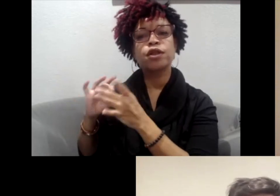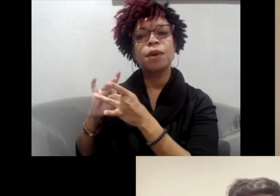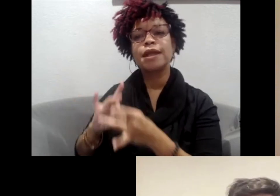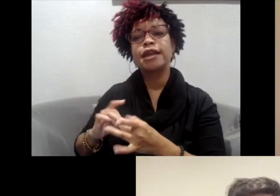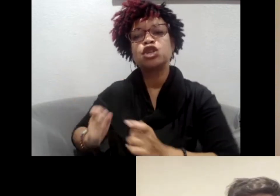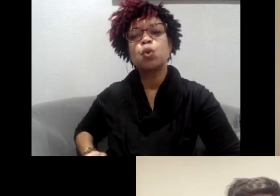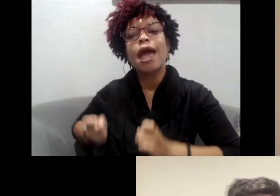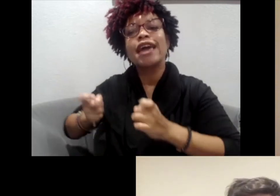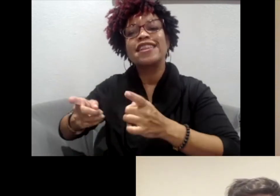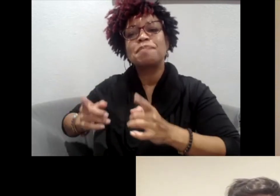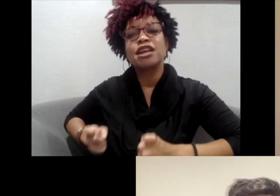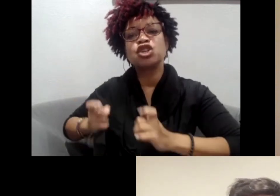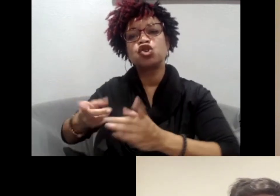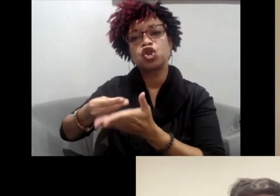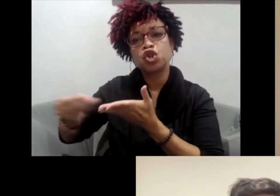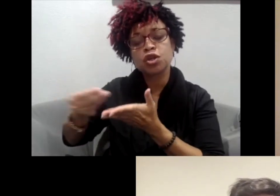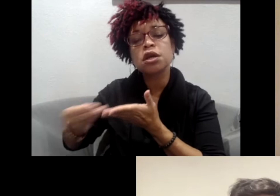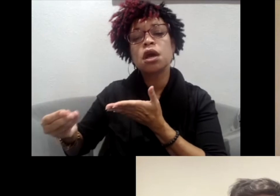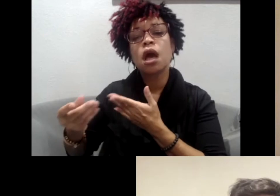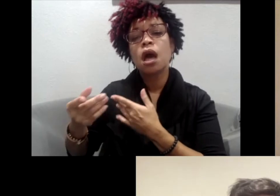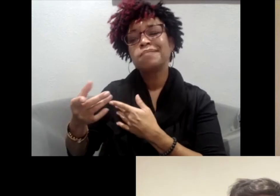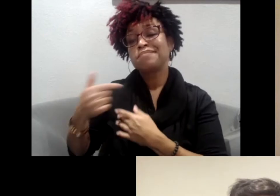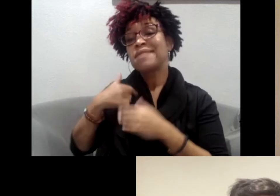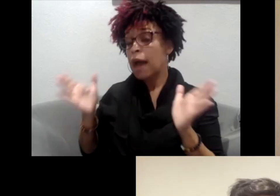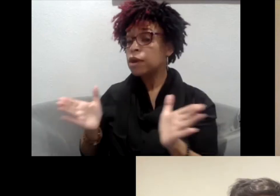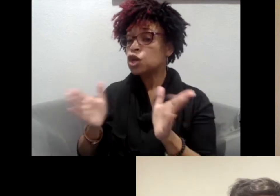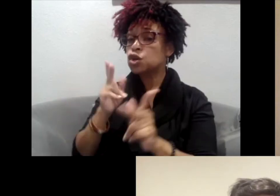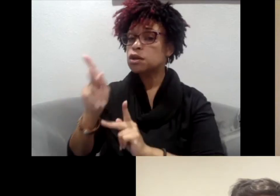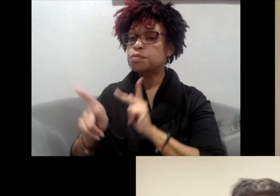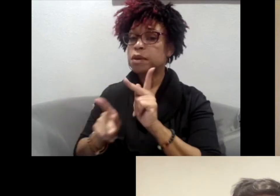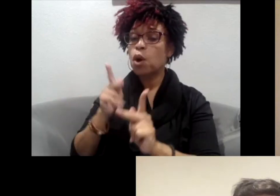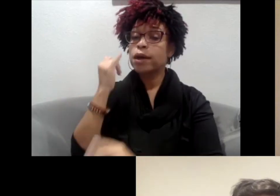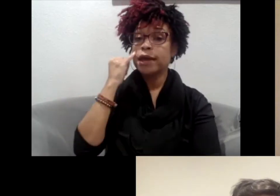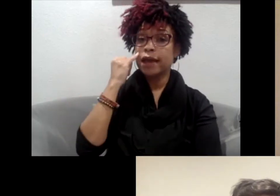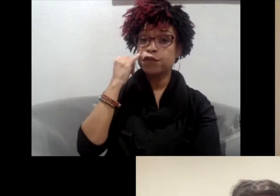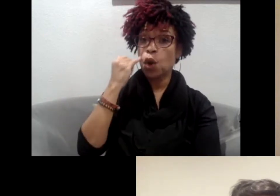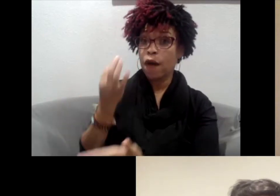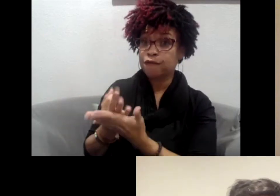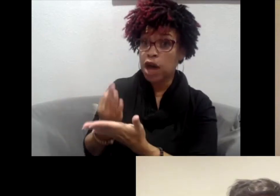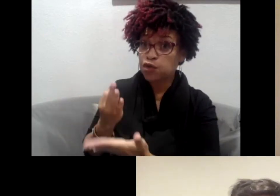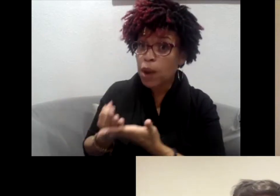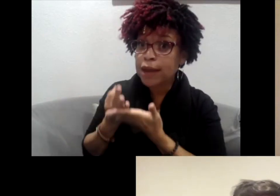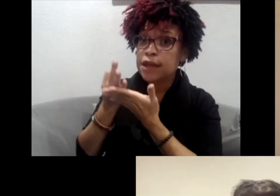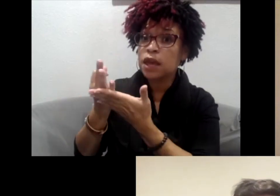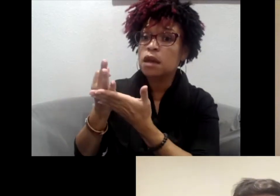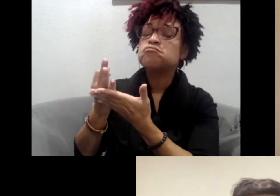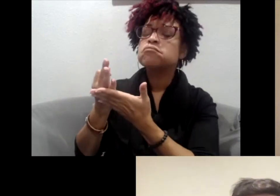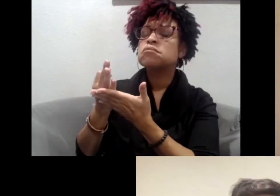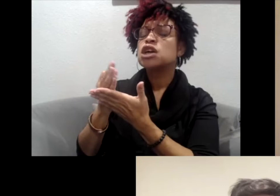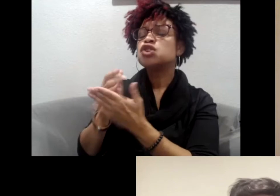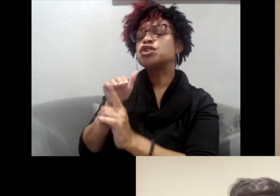expenditures or anything like this. I would encourage folks to, if you are raising money or things like that, to check with,